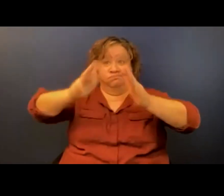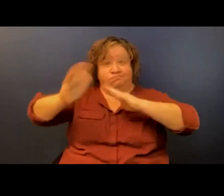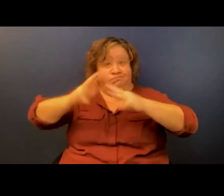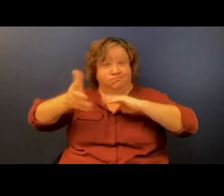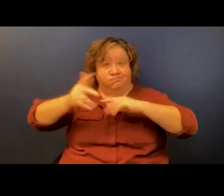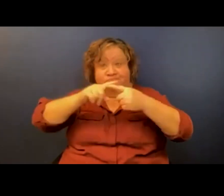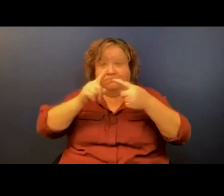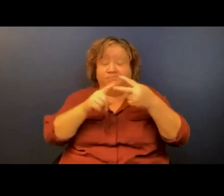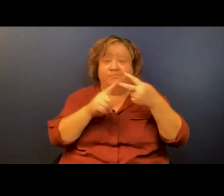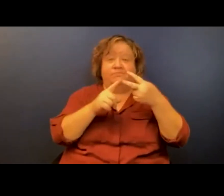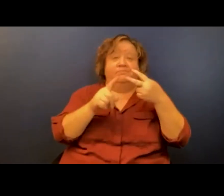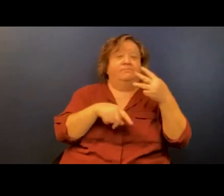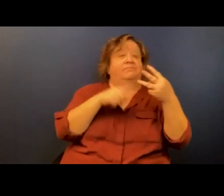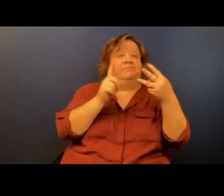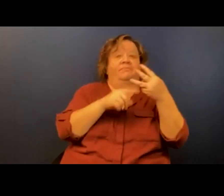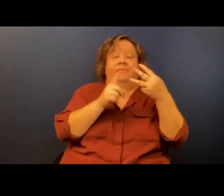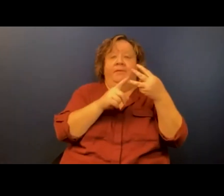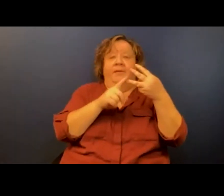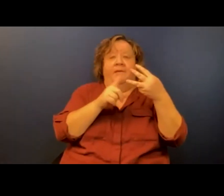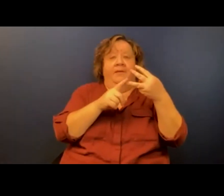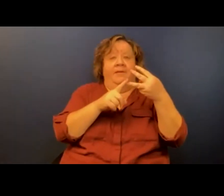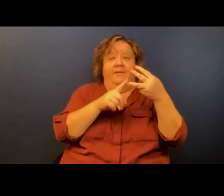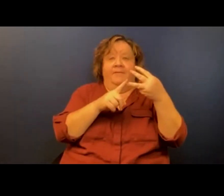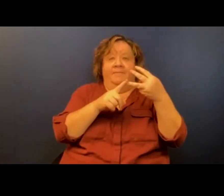And it's been specific for each country.